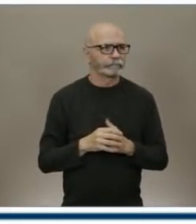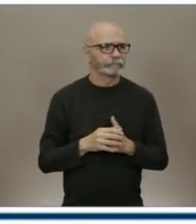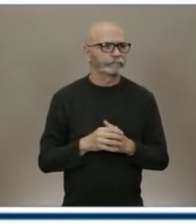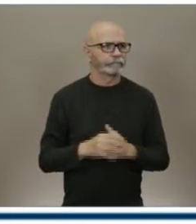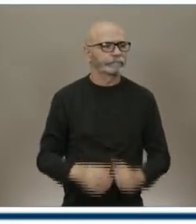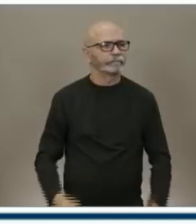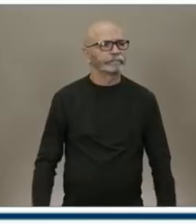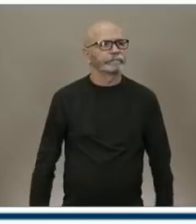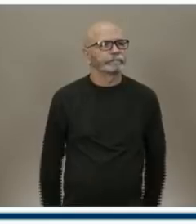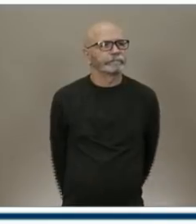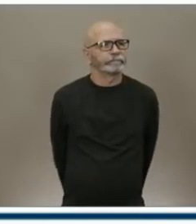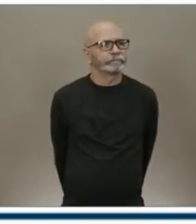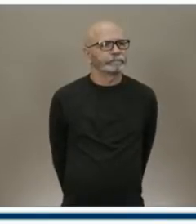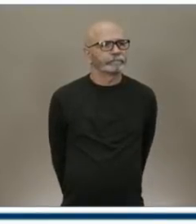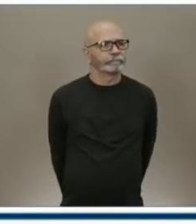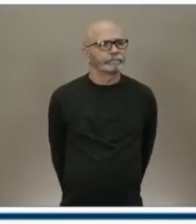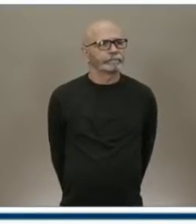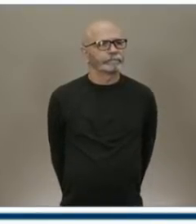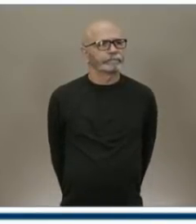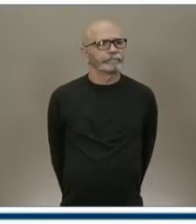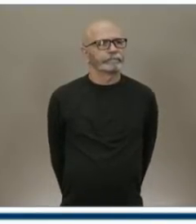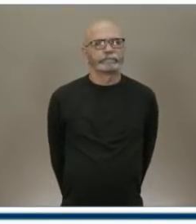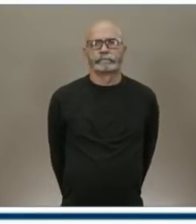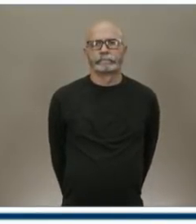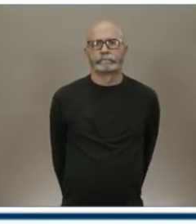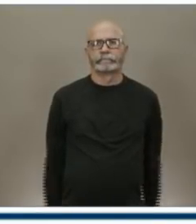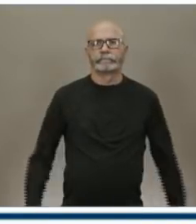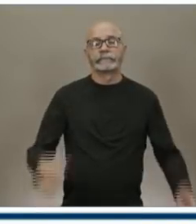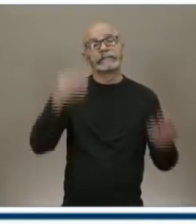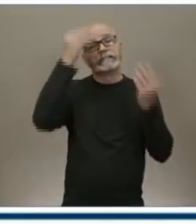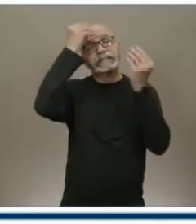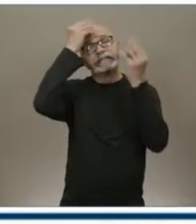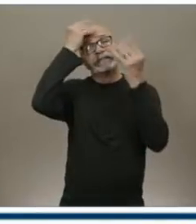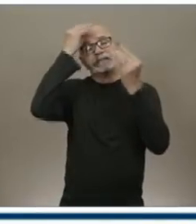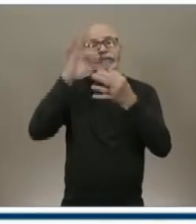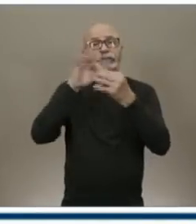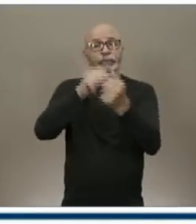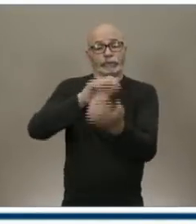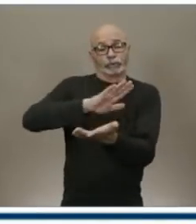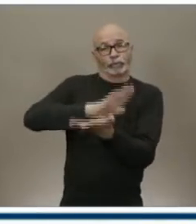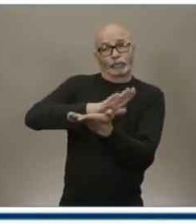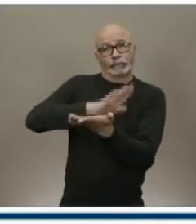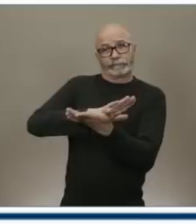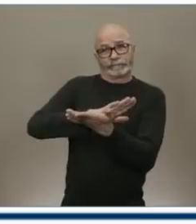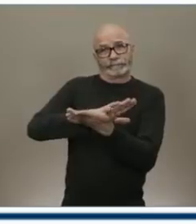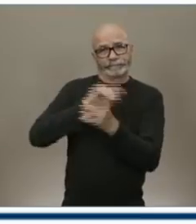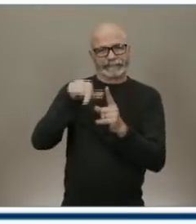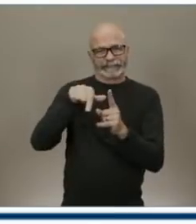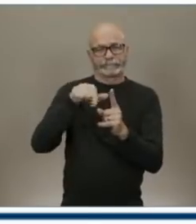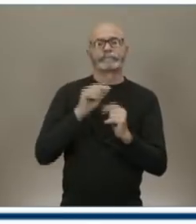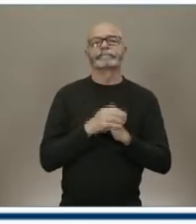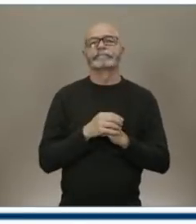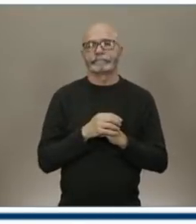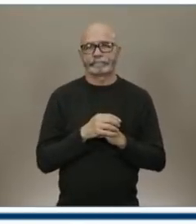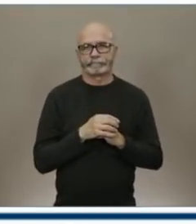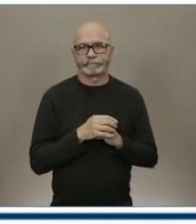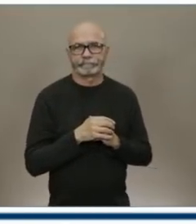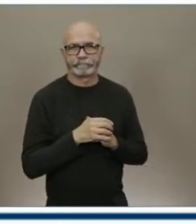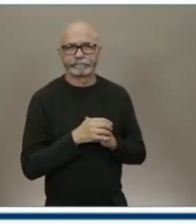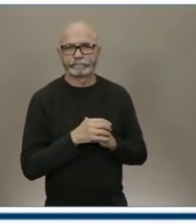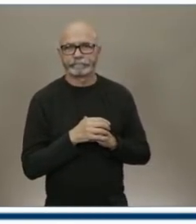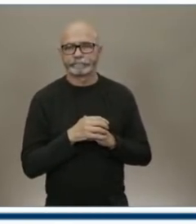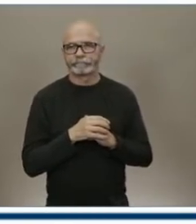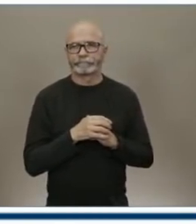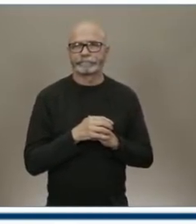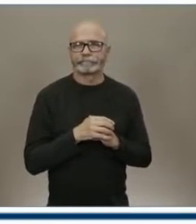cases. All the other cases, there's some cause attributed to them, whether it's a close contact or related to travel.